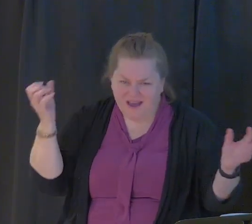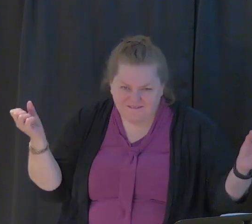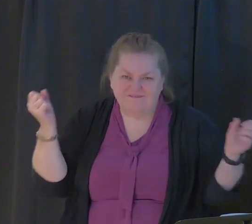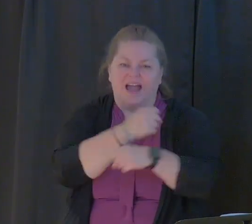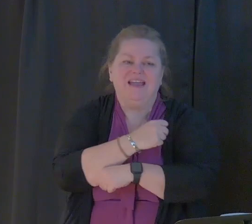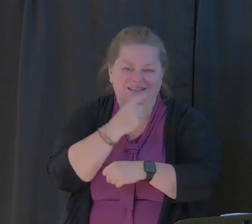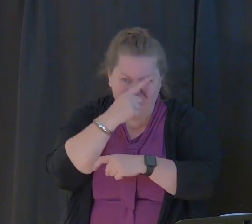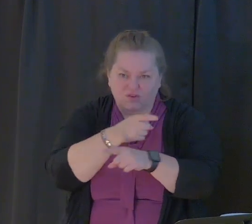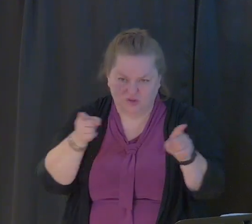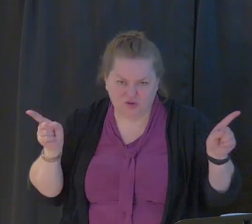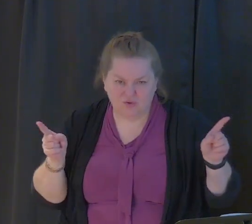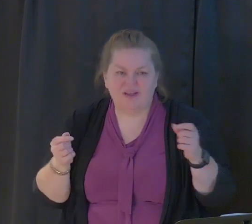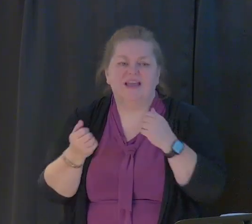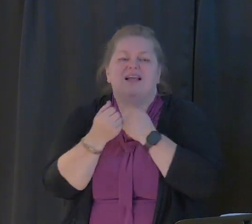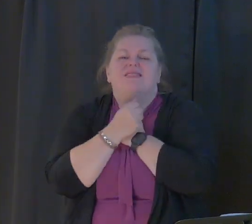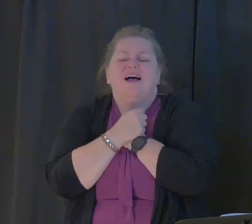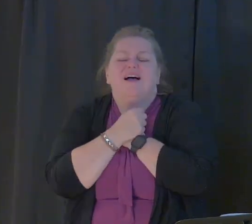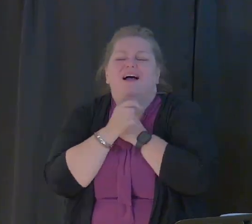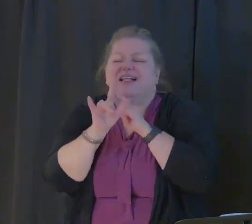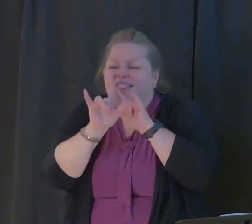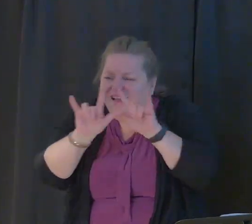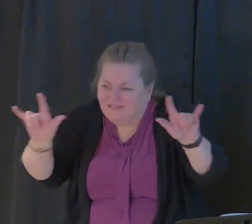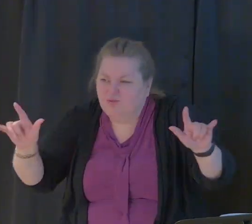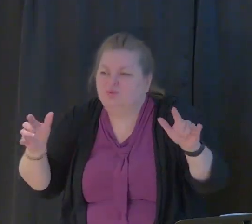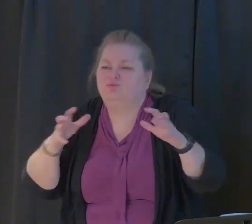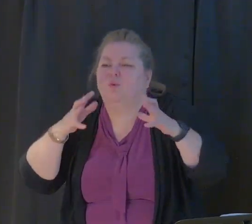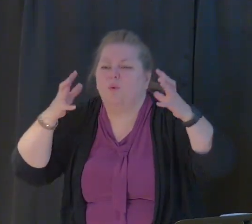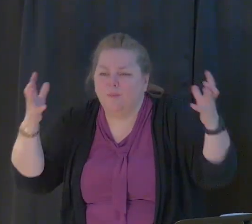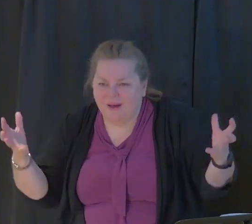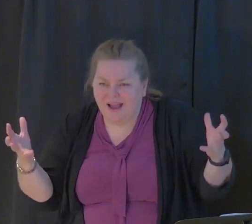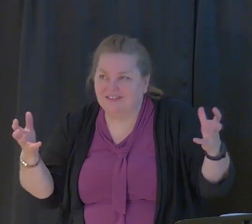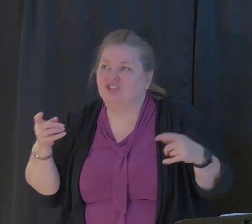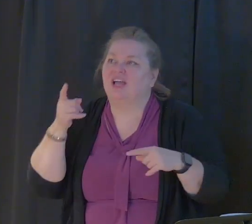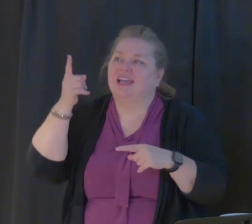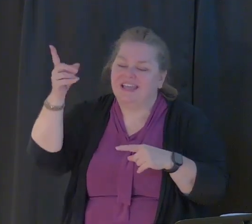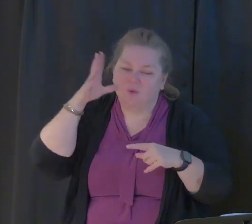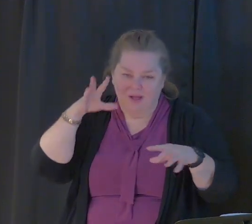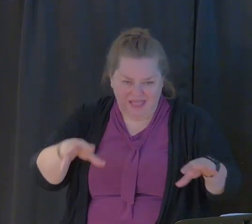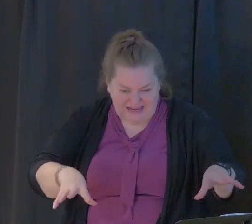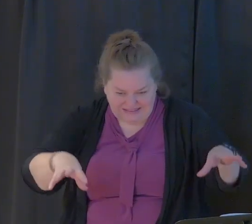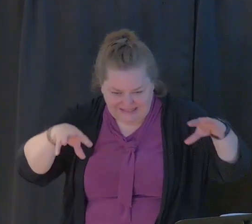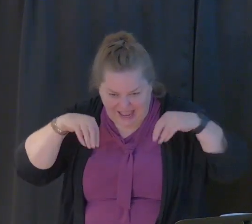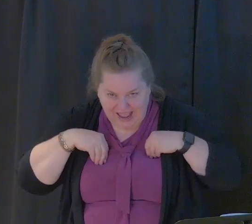loves us so much that he will adopt us and make us his own.